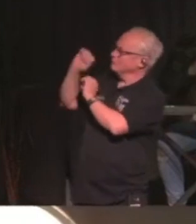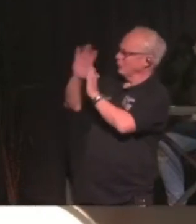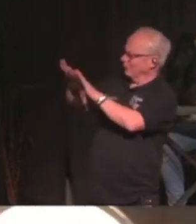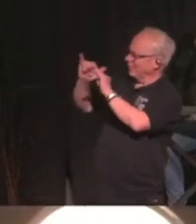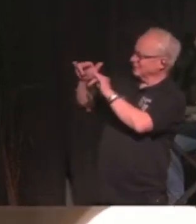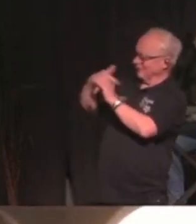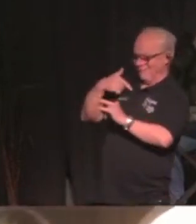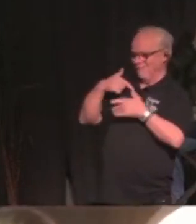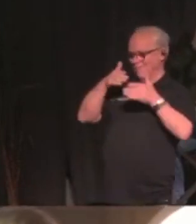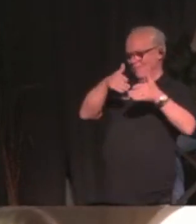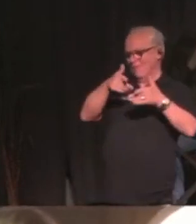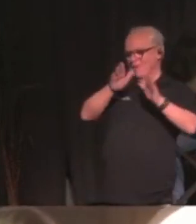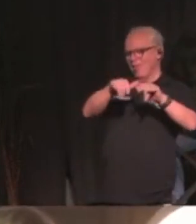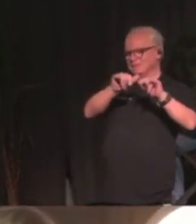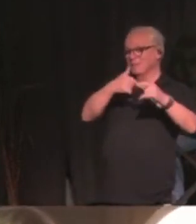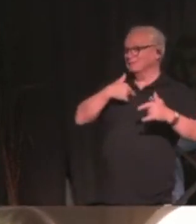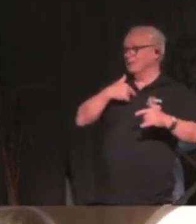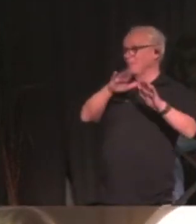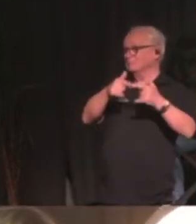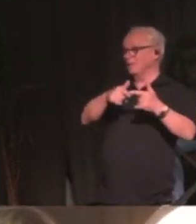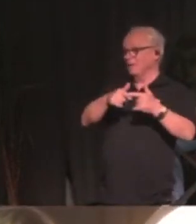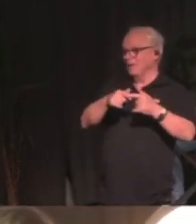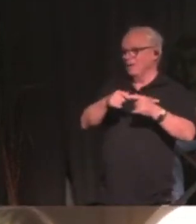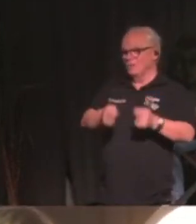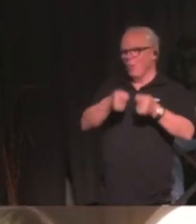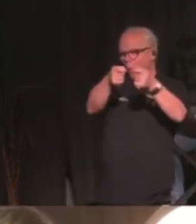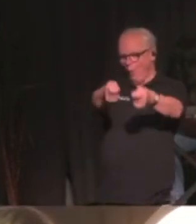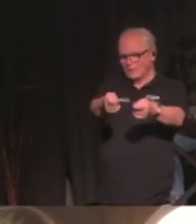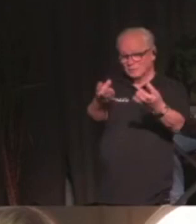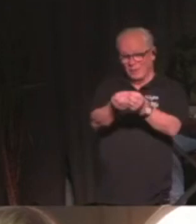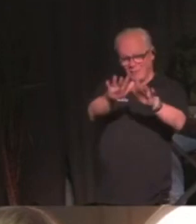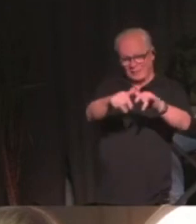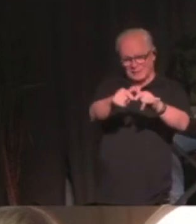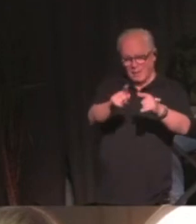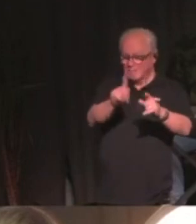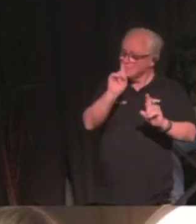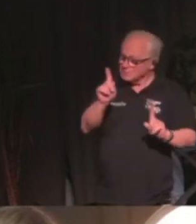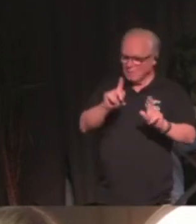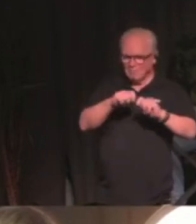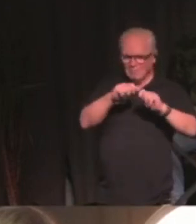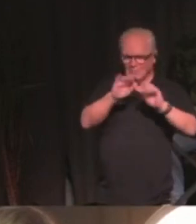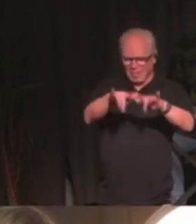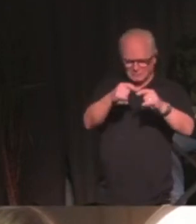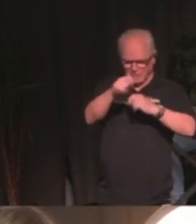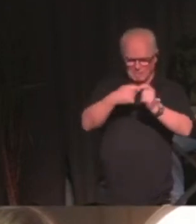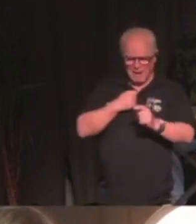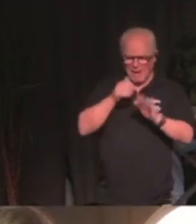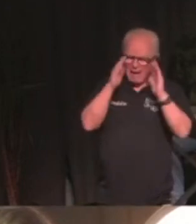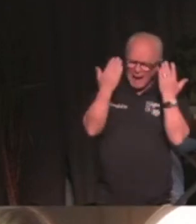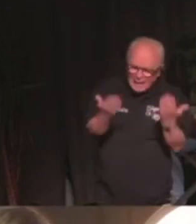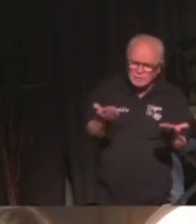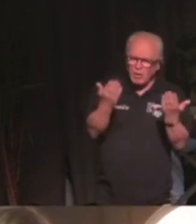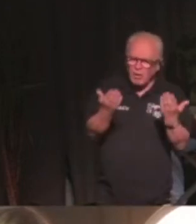to become that reward. God rewards us with blessings. But when your blessings become your idol,